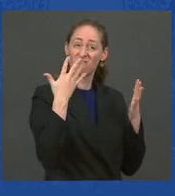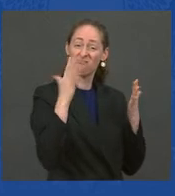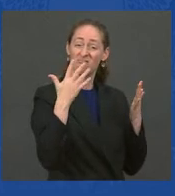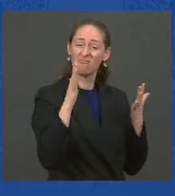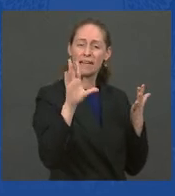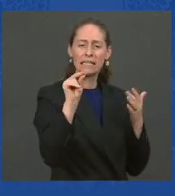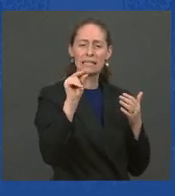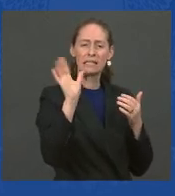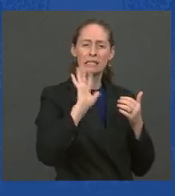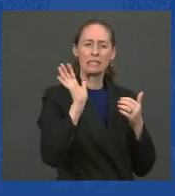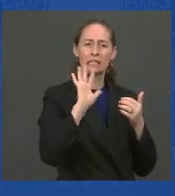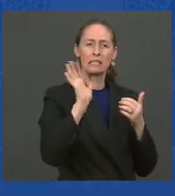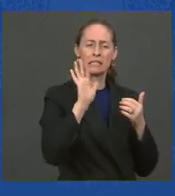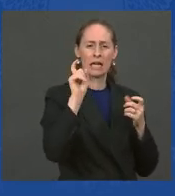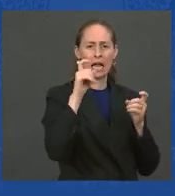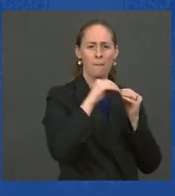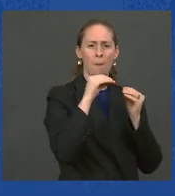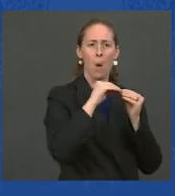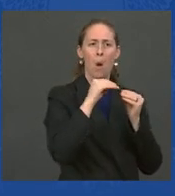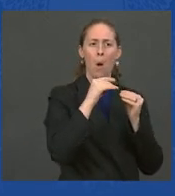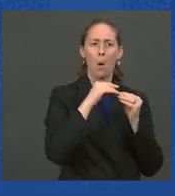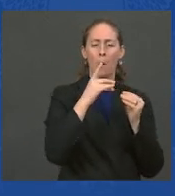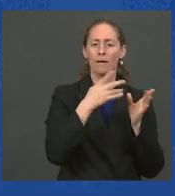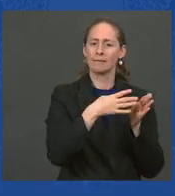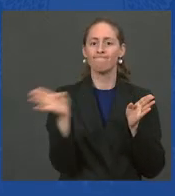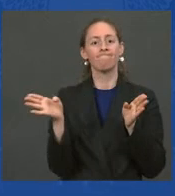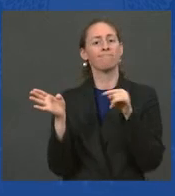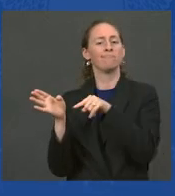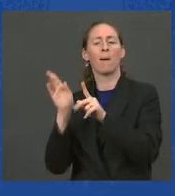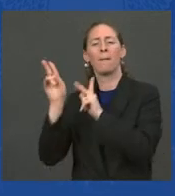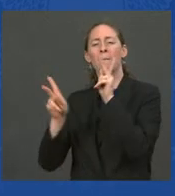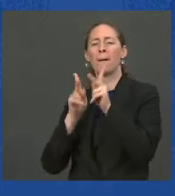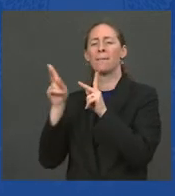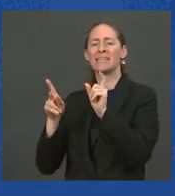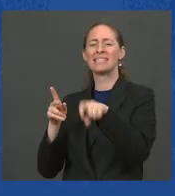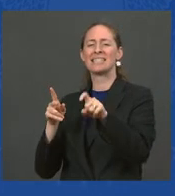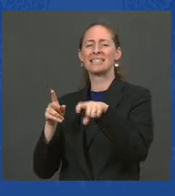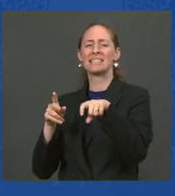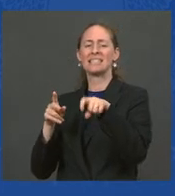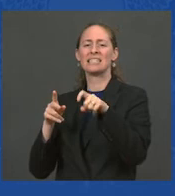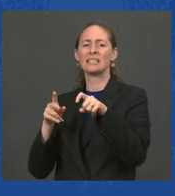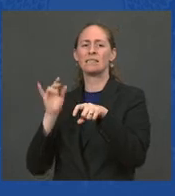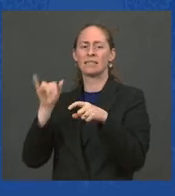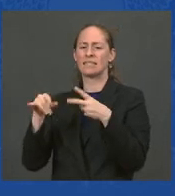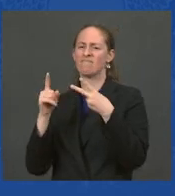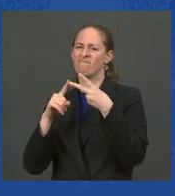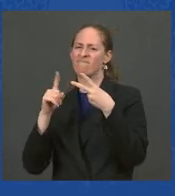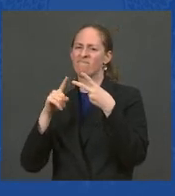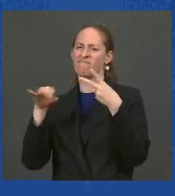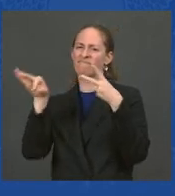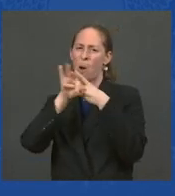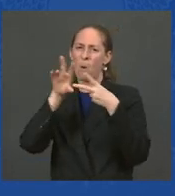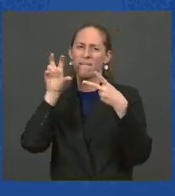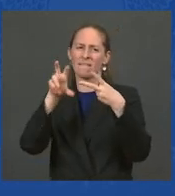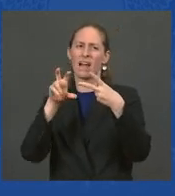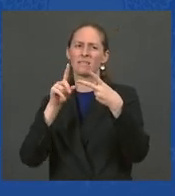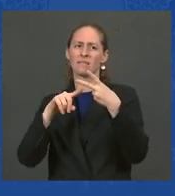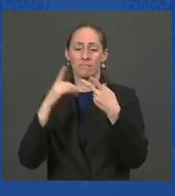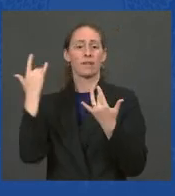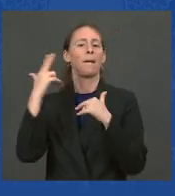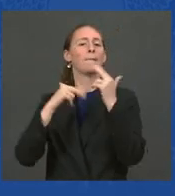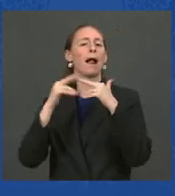to do that, we also have to invest in our people. That's what my second bill does, the Build Back Better plan. That's what it